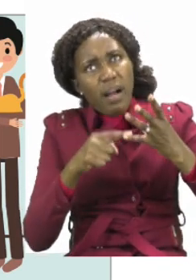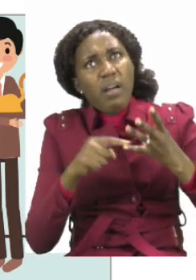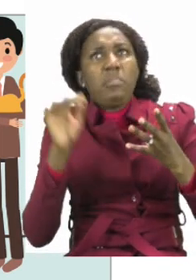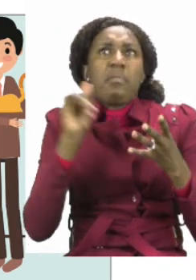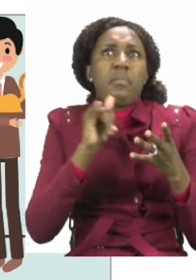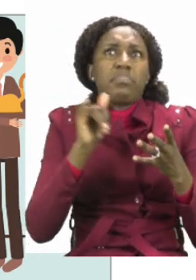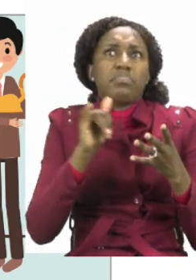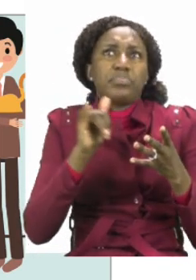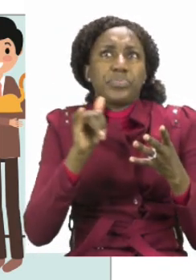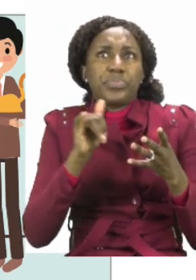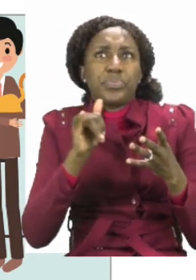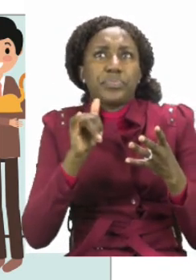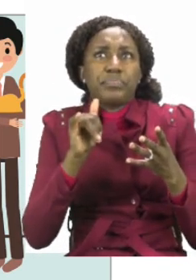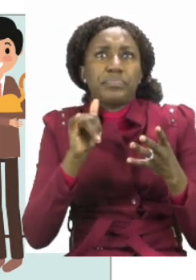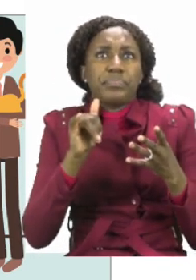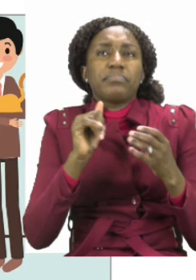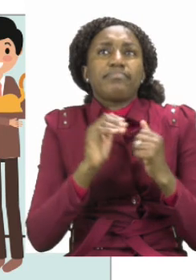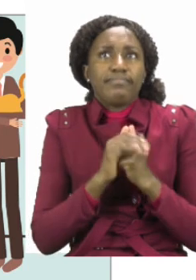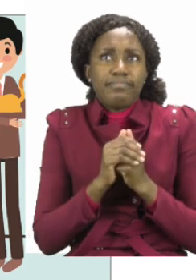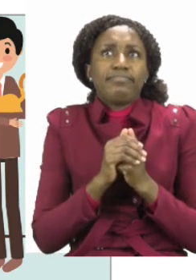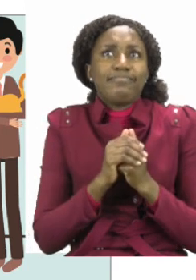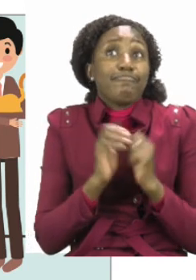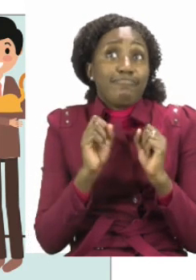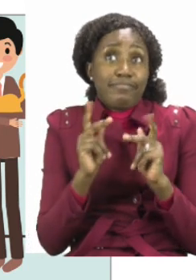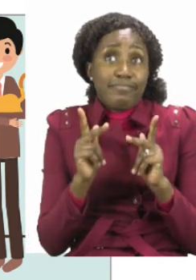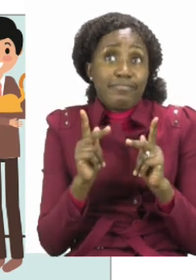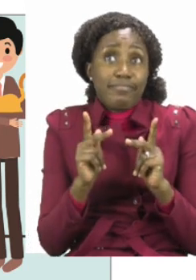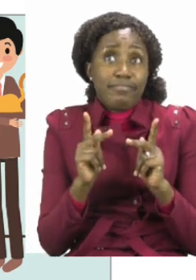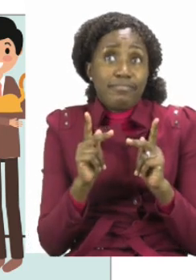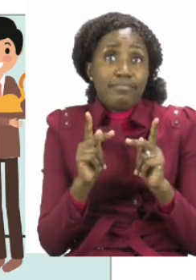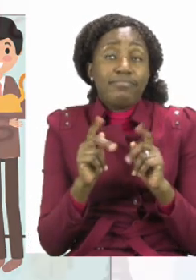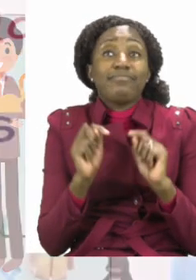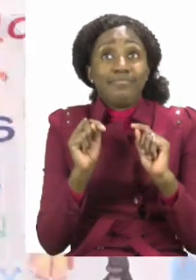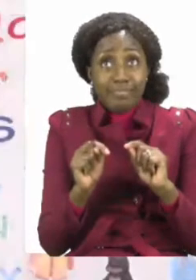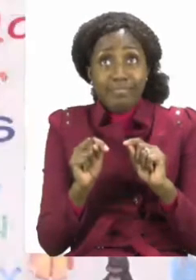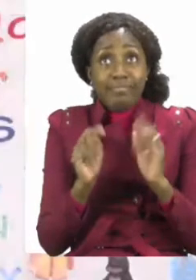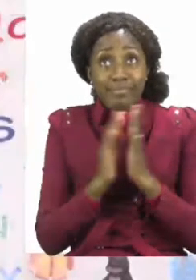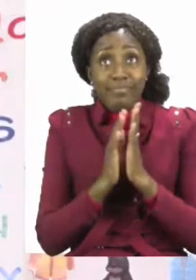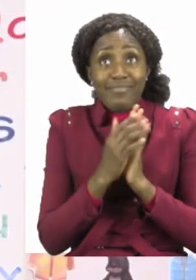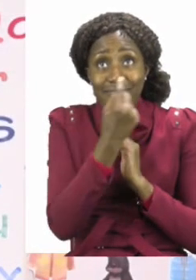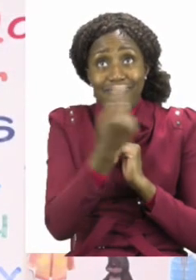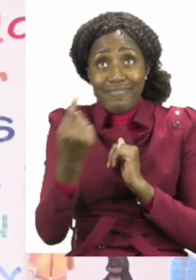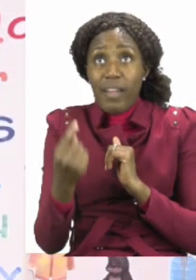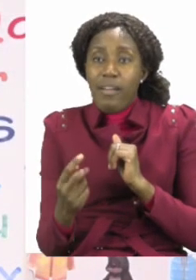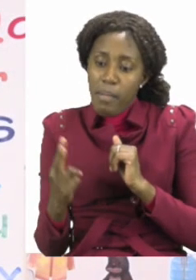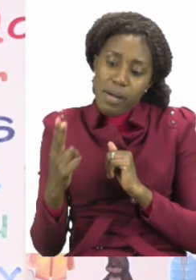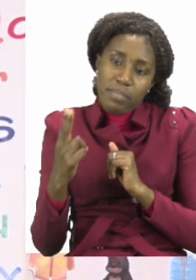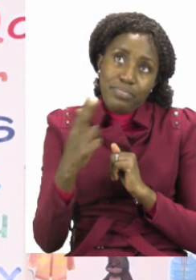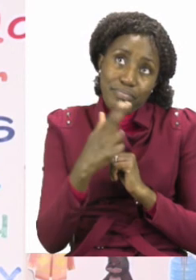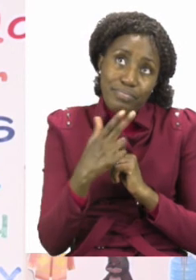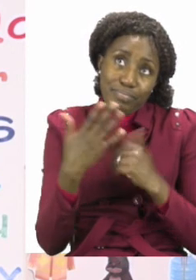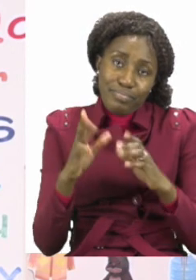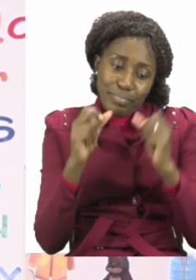at the vet. Right, boys and girls, I will now leave you to cut out your pictures